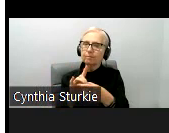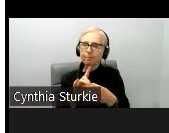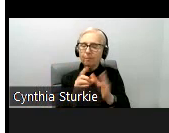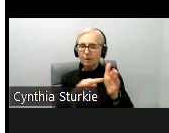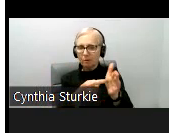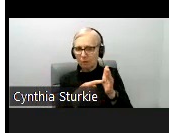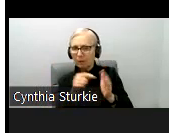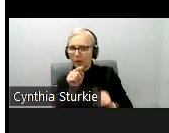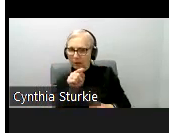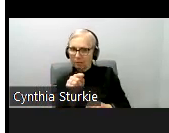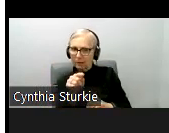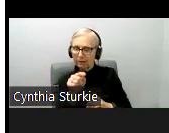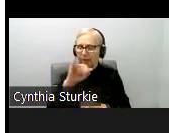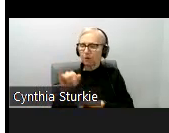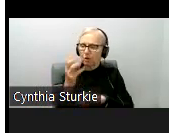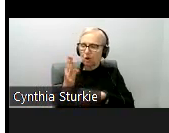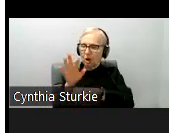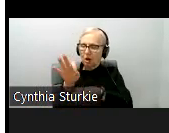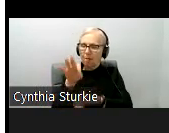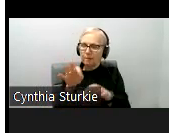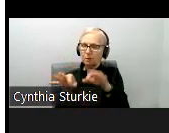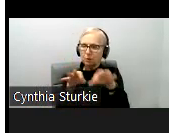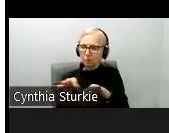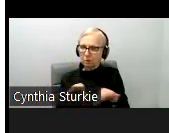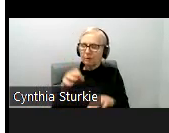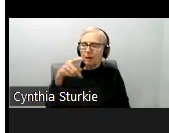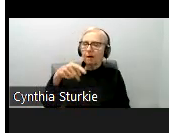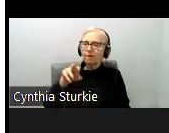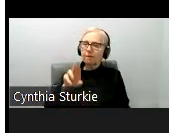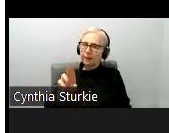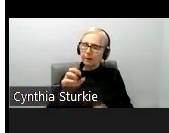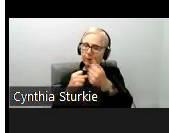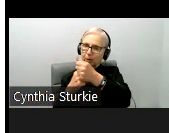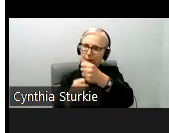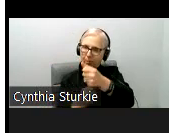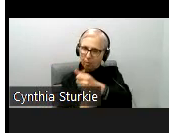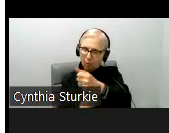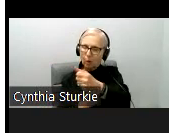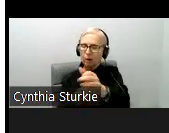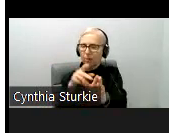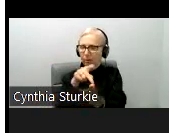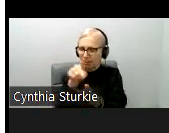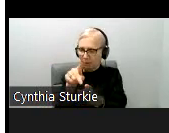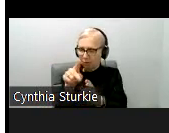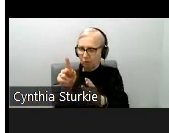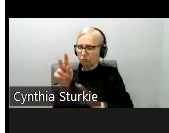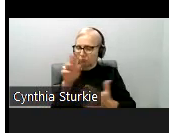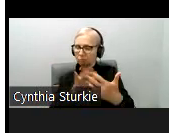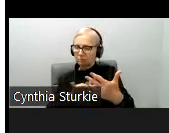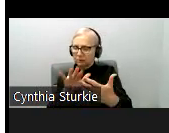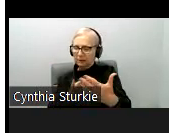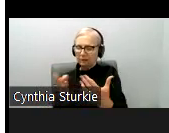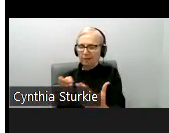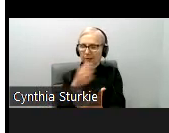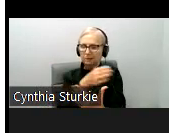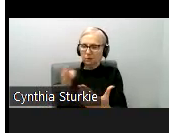that agencies submit job descriptions of peer support professionals, again, to just take a look at that appropriate scope.